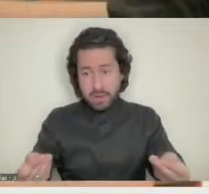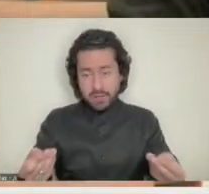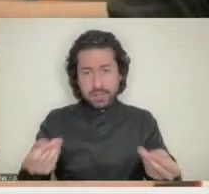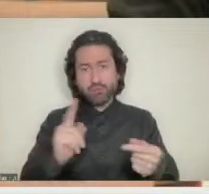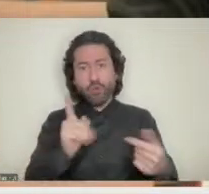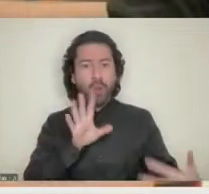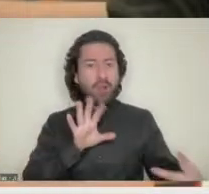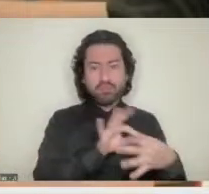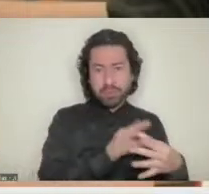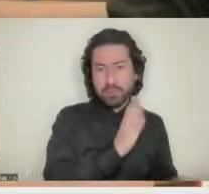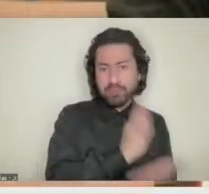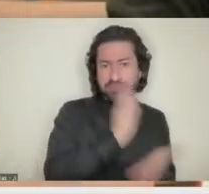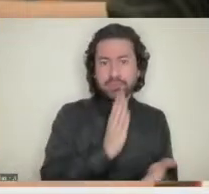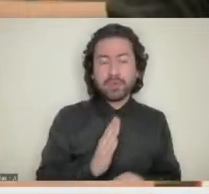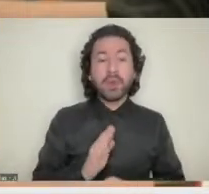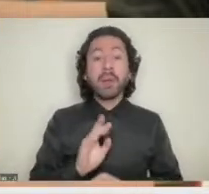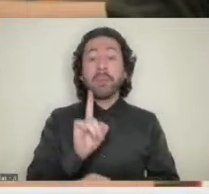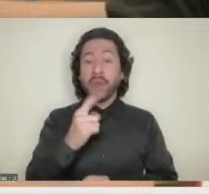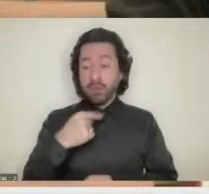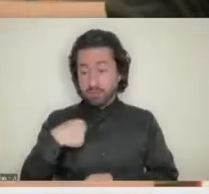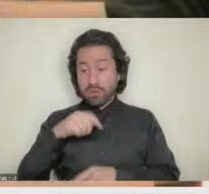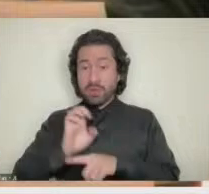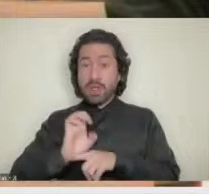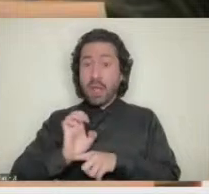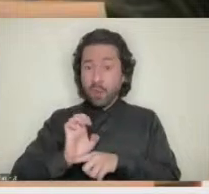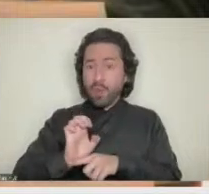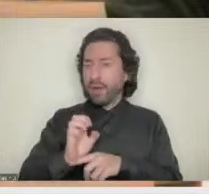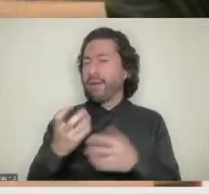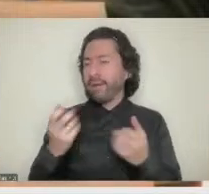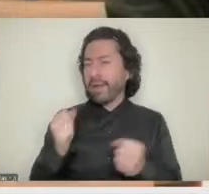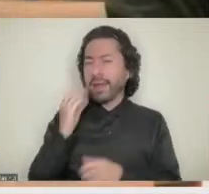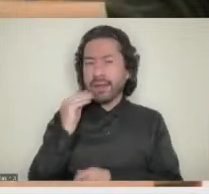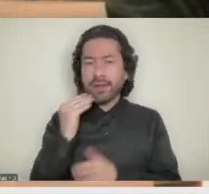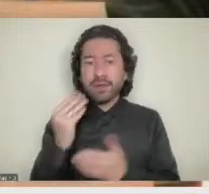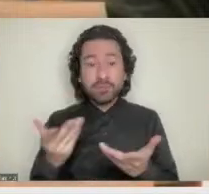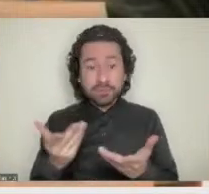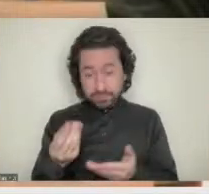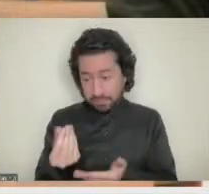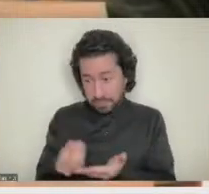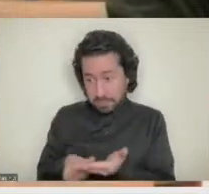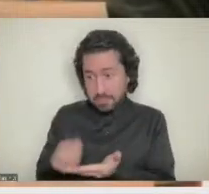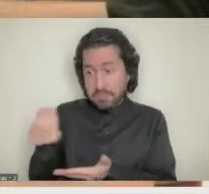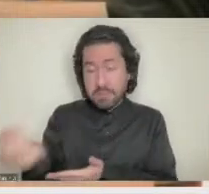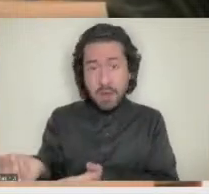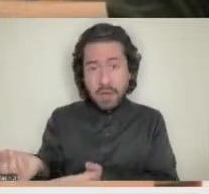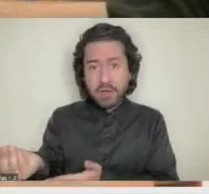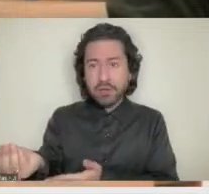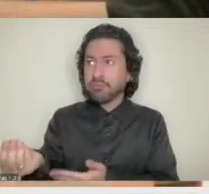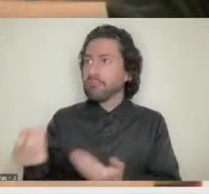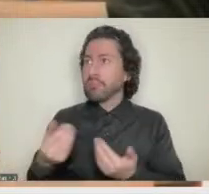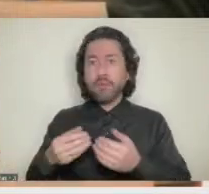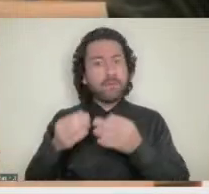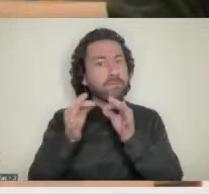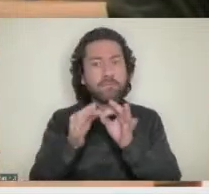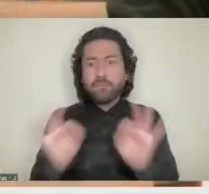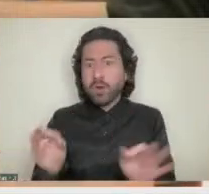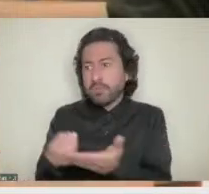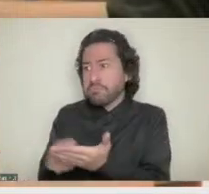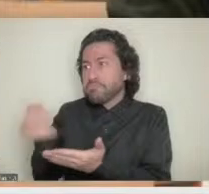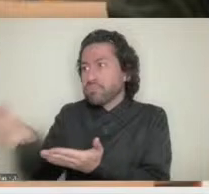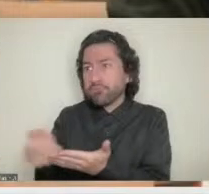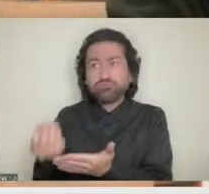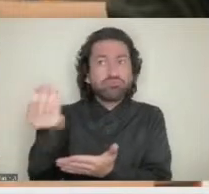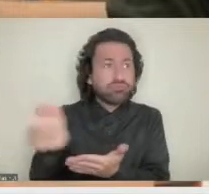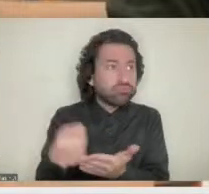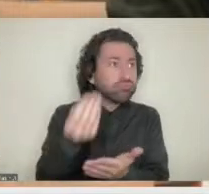non-contributory transfers. In our country, we're a very unique situation. For example, these transfers are not conditional transfers. And at